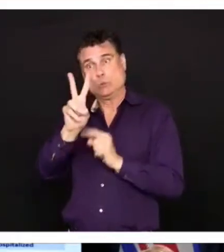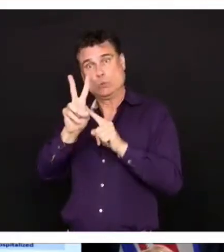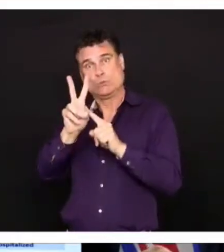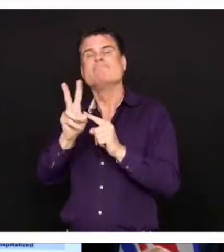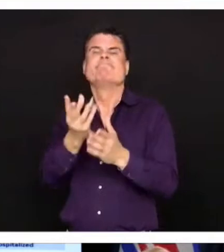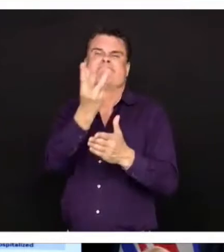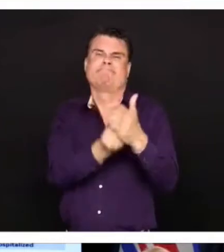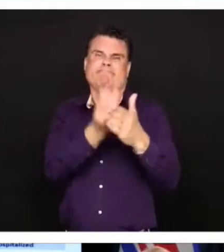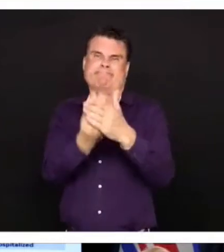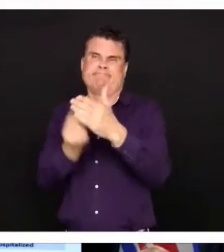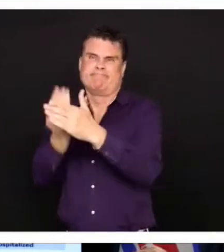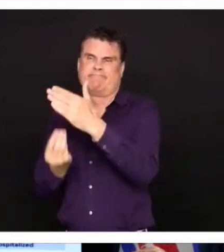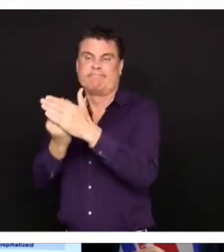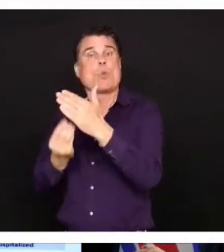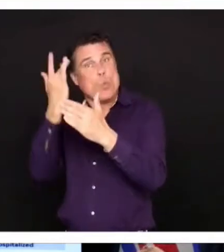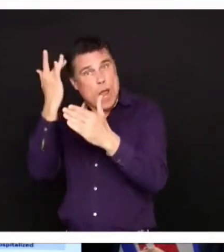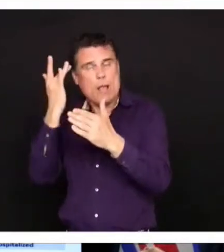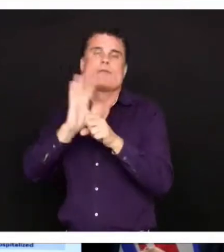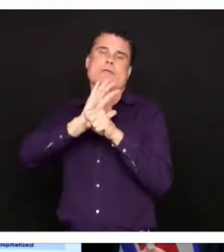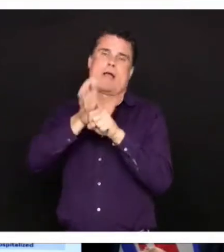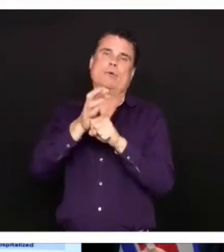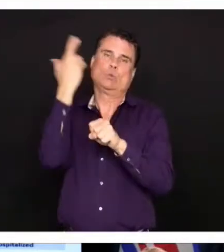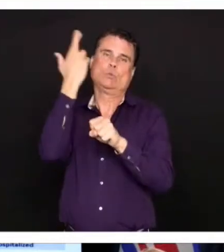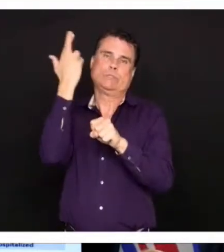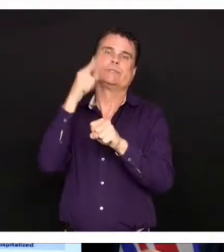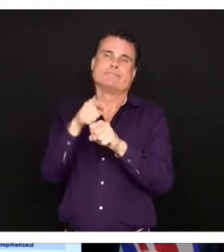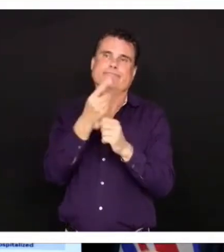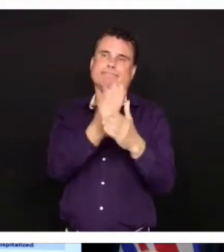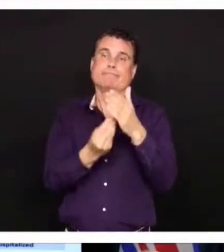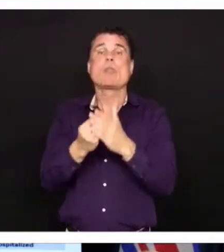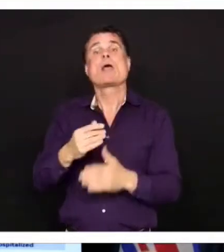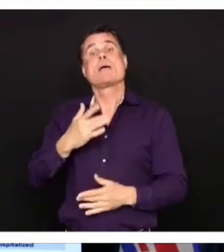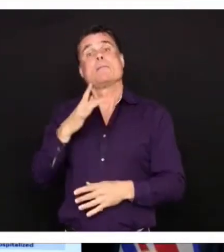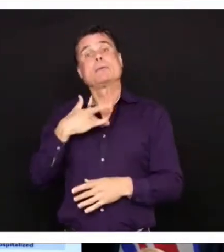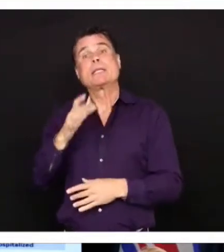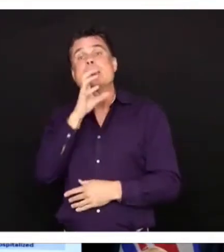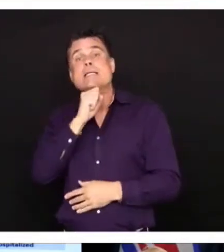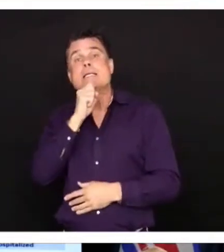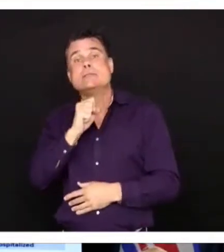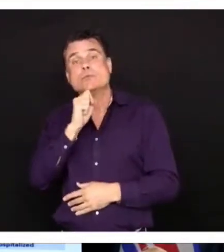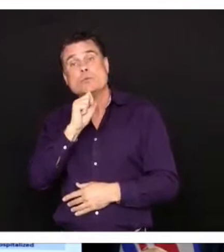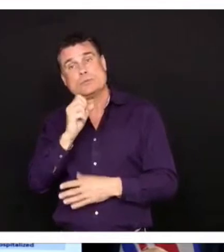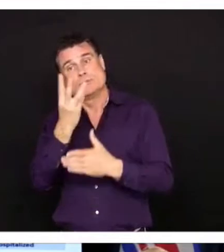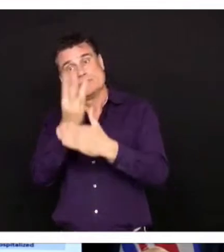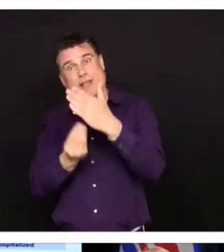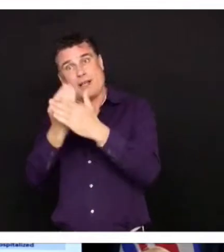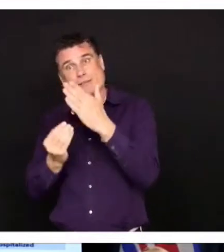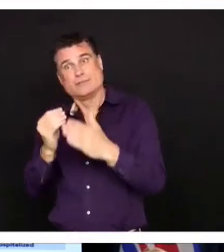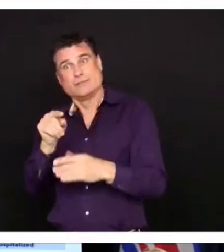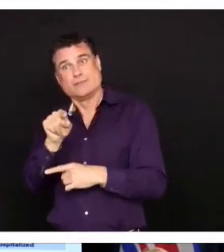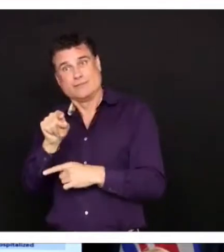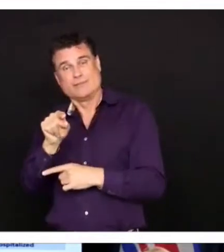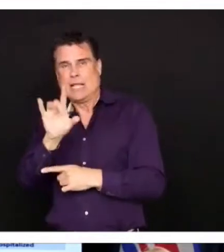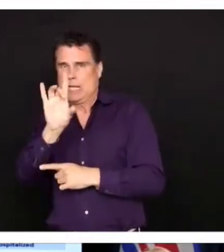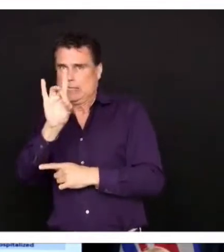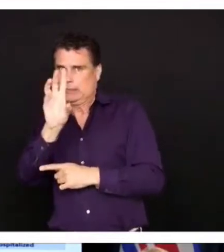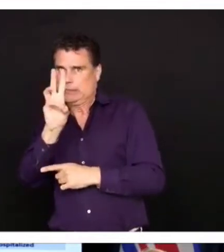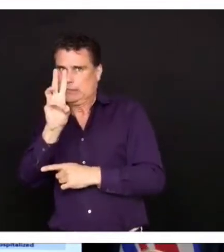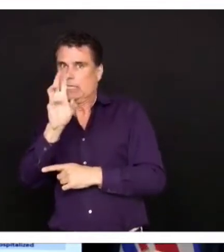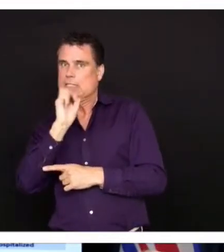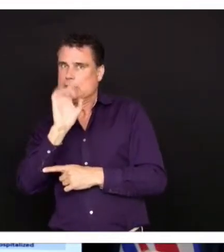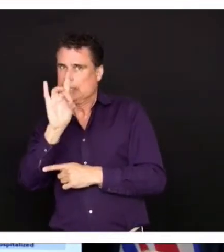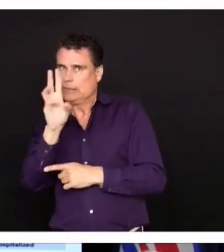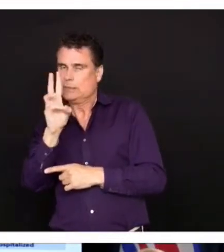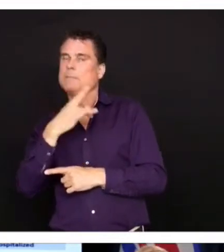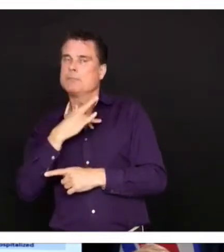care facility outbreaks has led to a large number of people who have died from this disease, and their families and